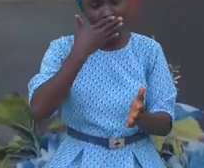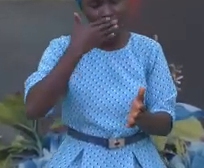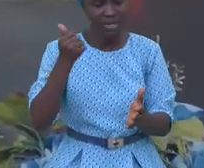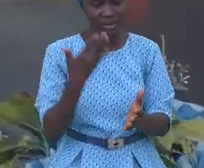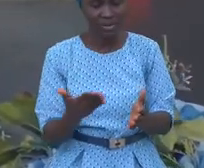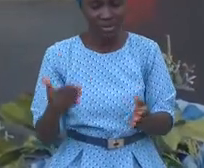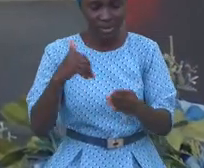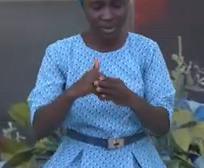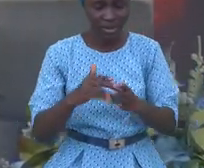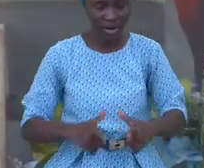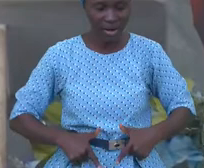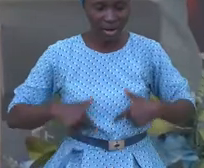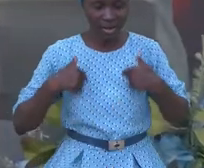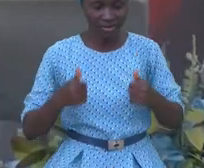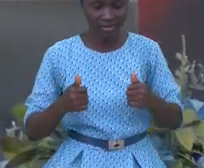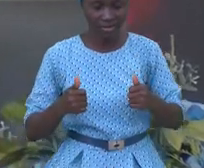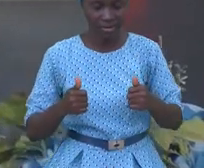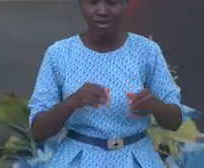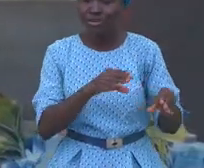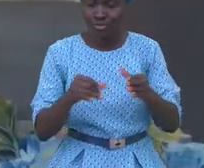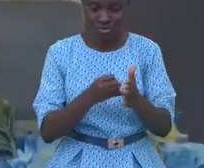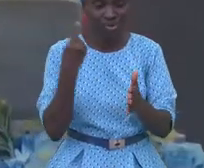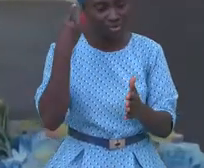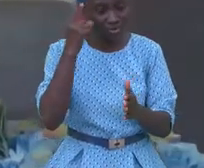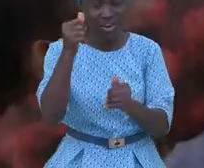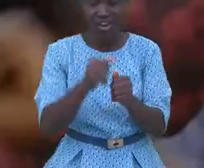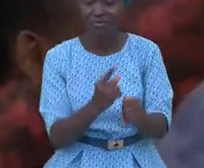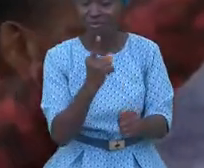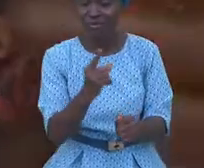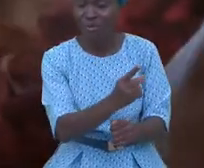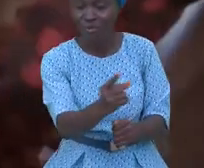in life. Do it for everyone.